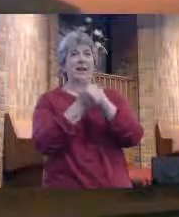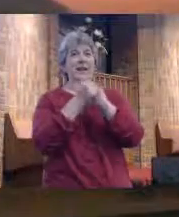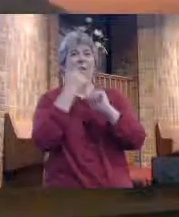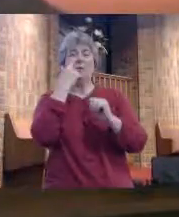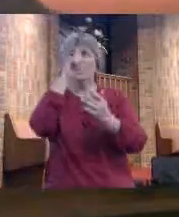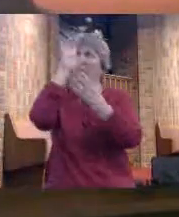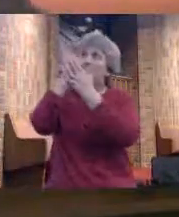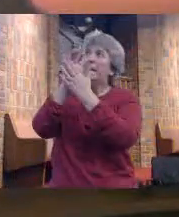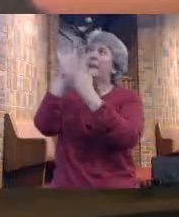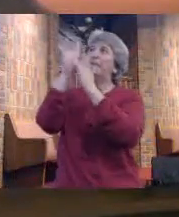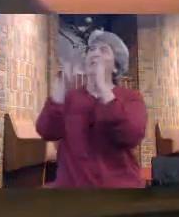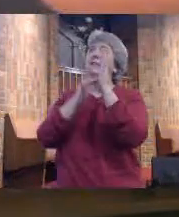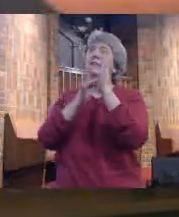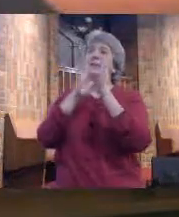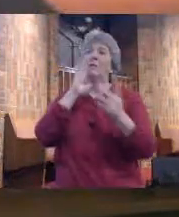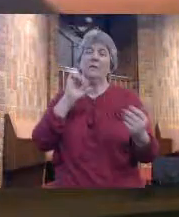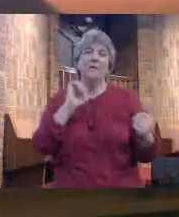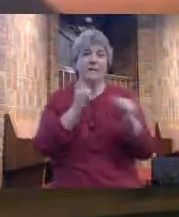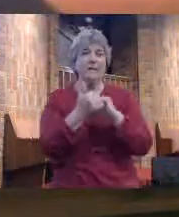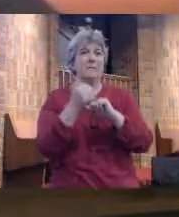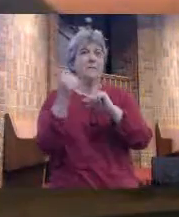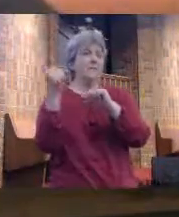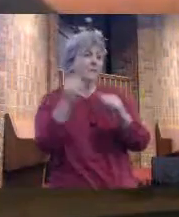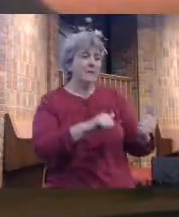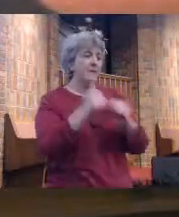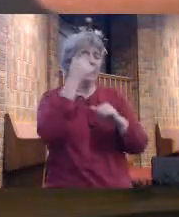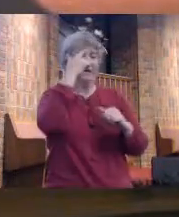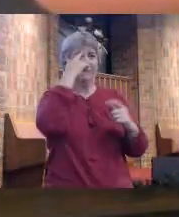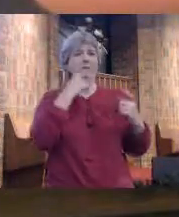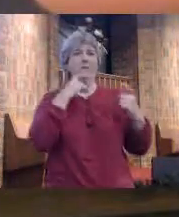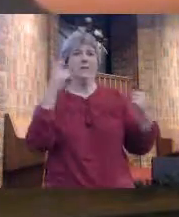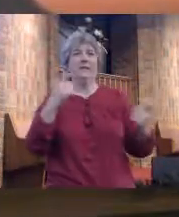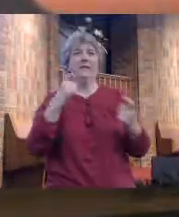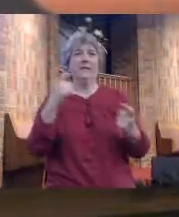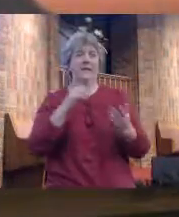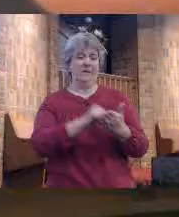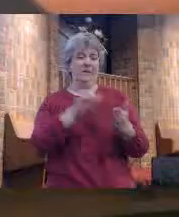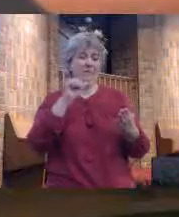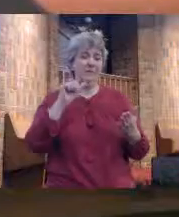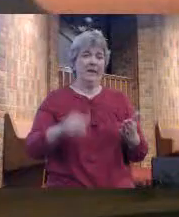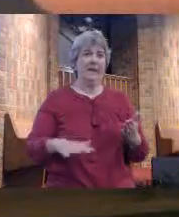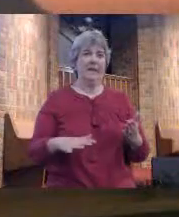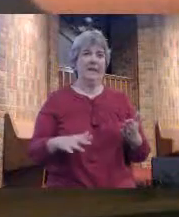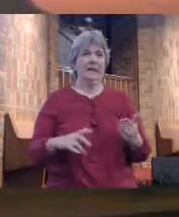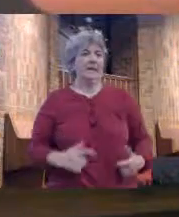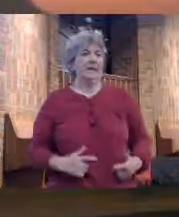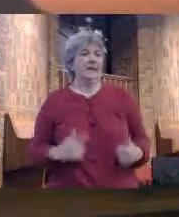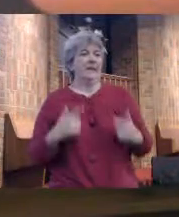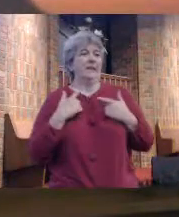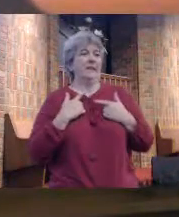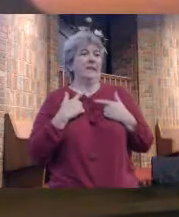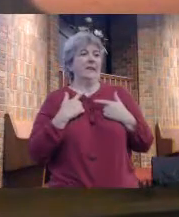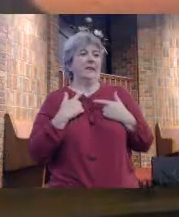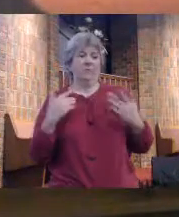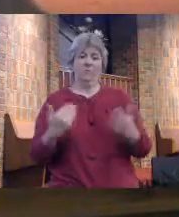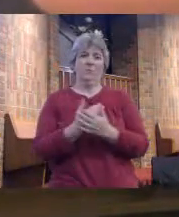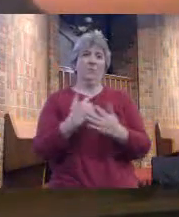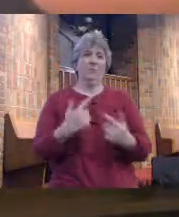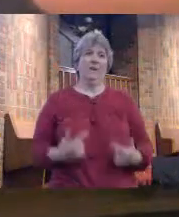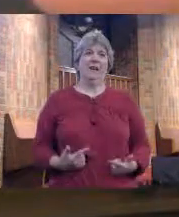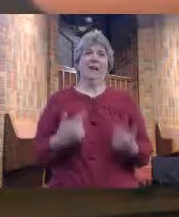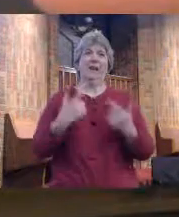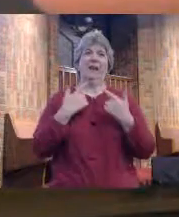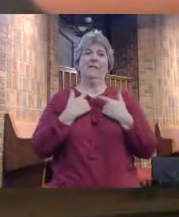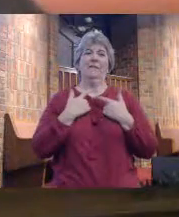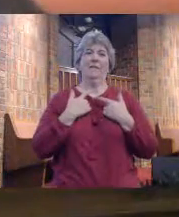alter their life in repentance and then be baptized for the remission of sins and live and walk a new life. And